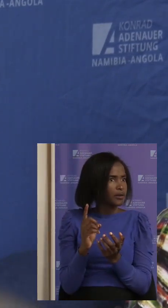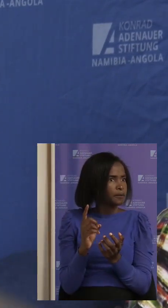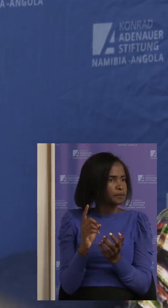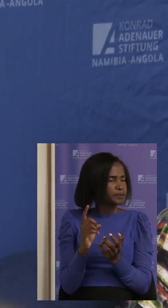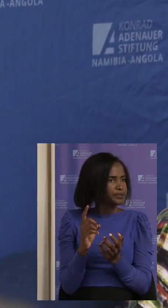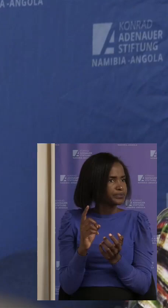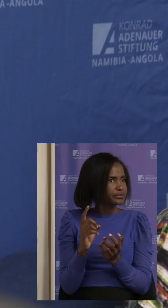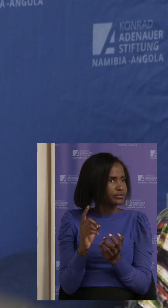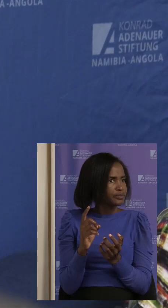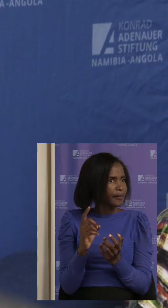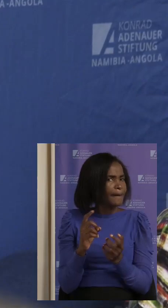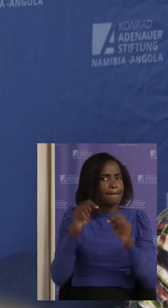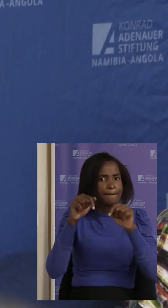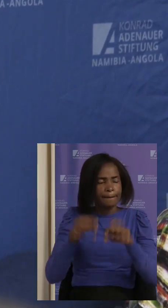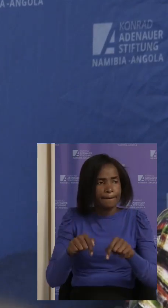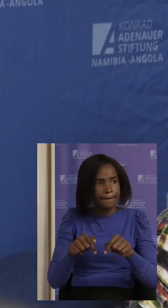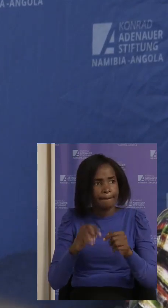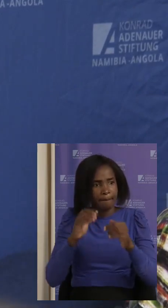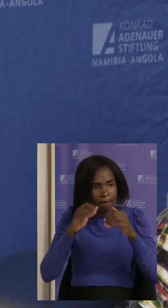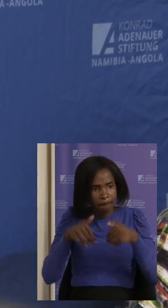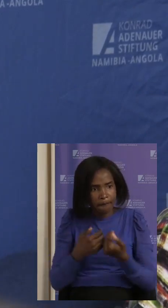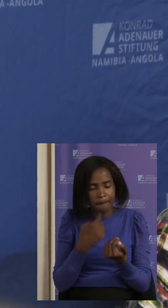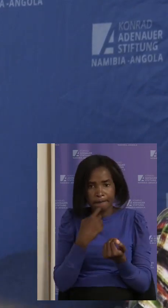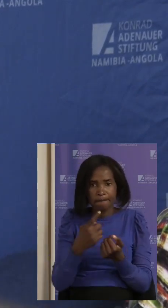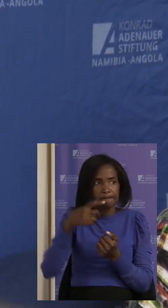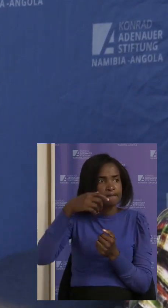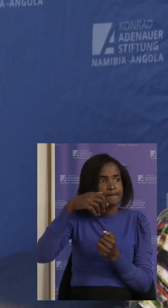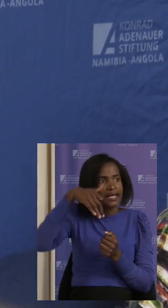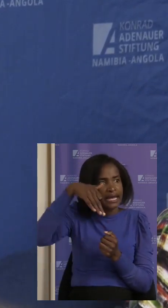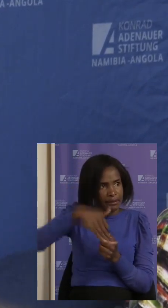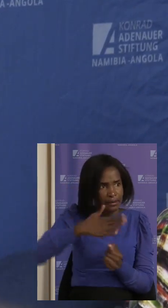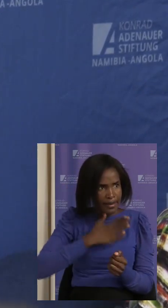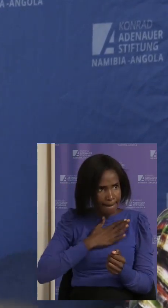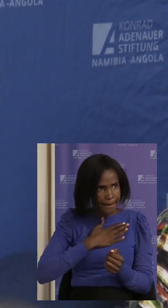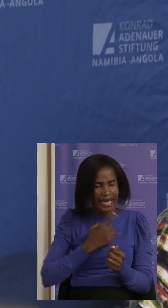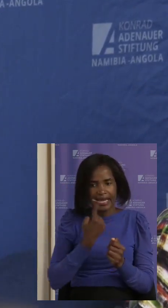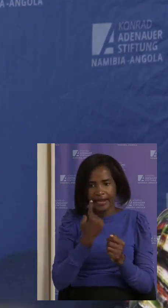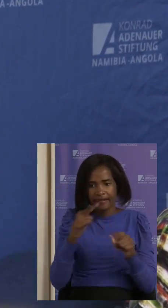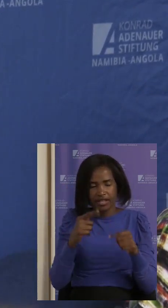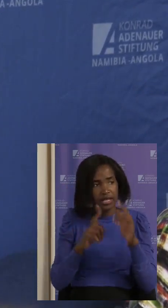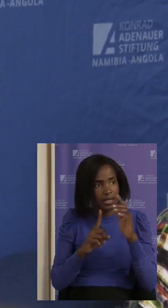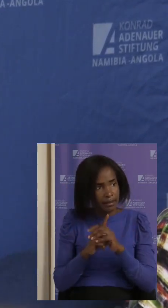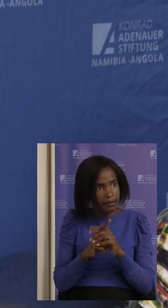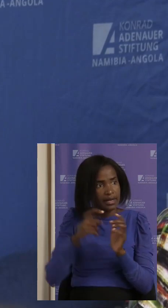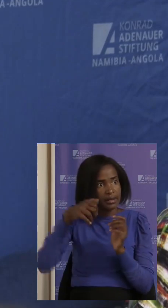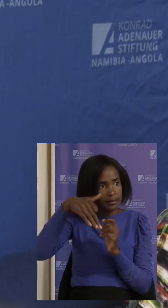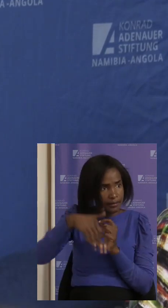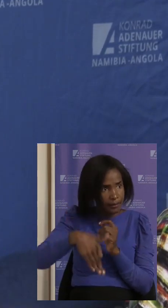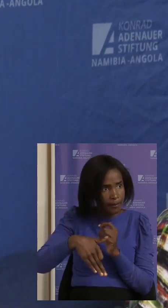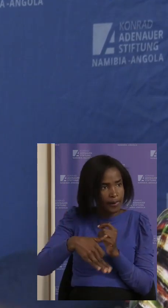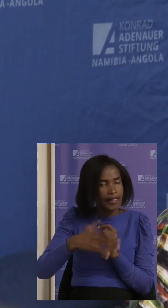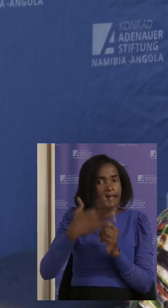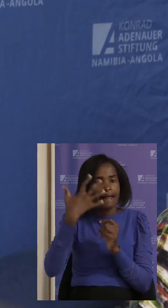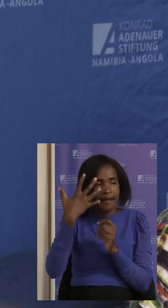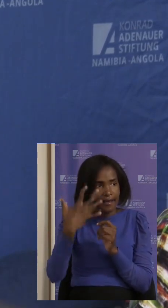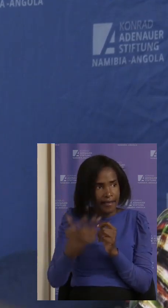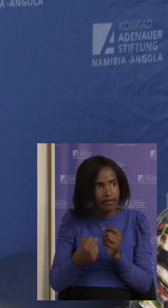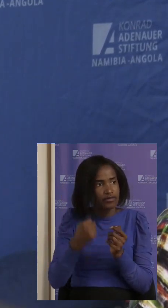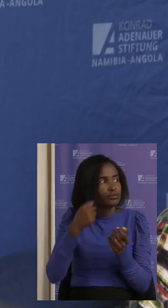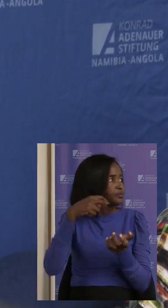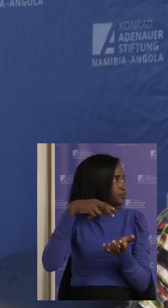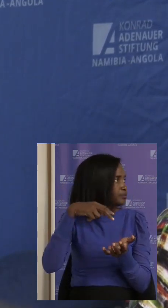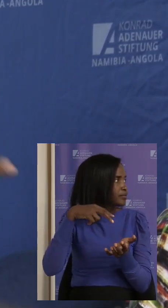of ownership that, no, the Namibia is mine, everything that will happen in Namibia, I have to stand and